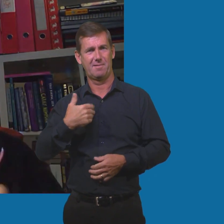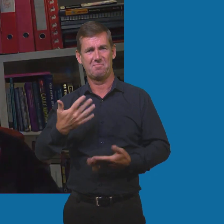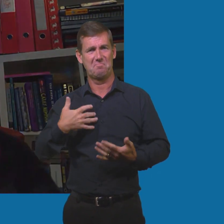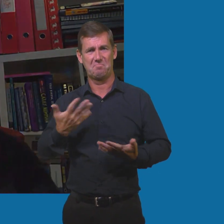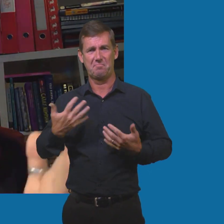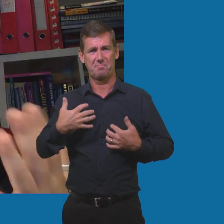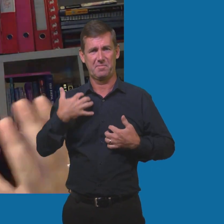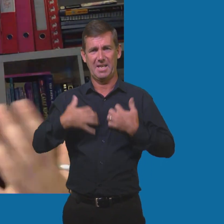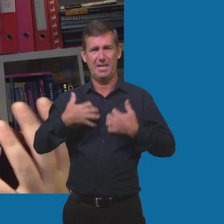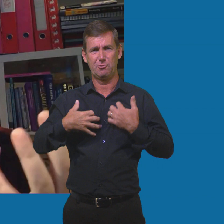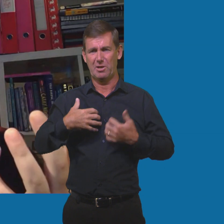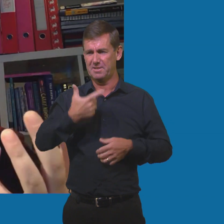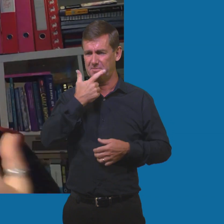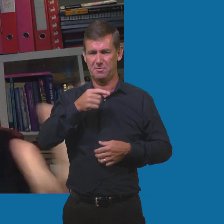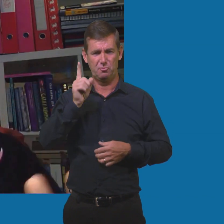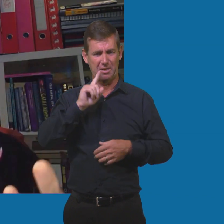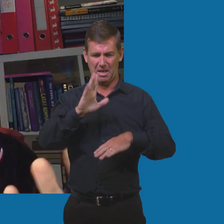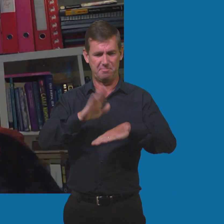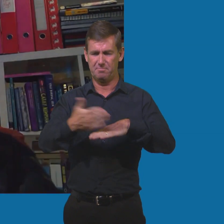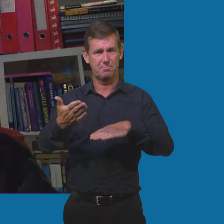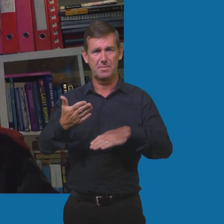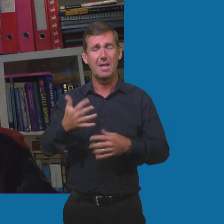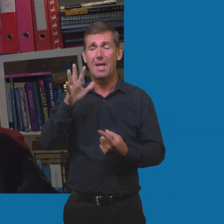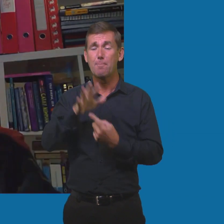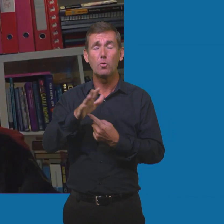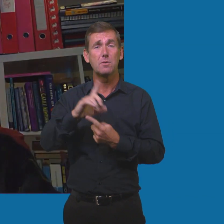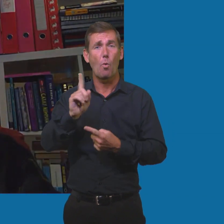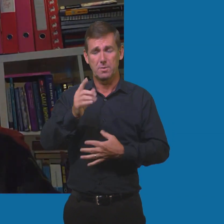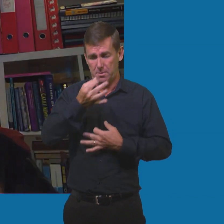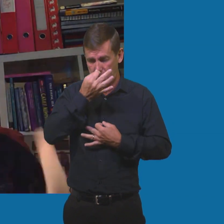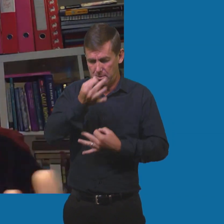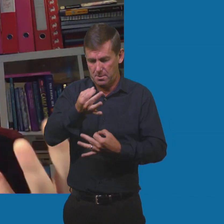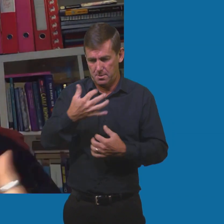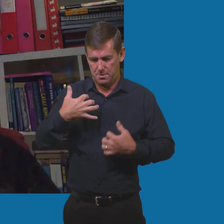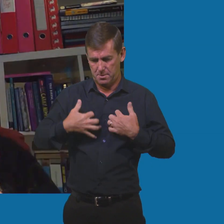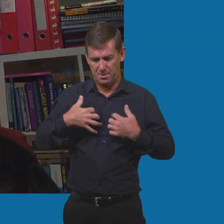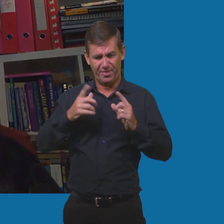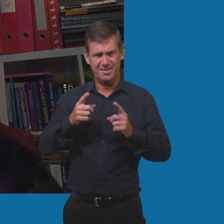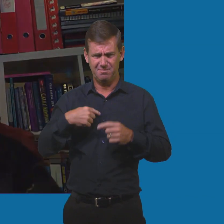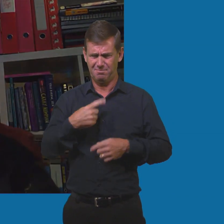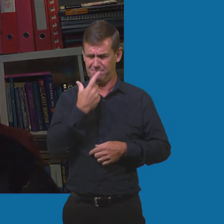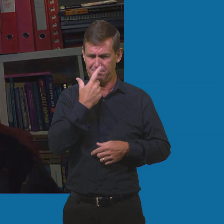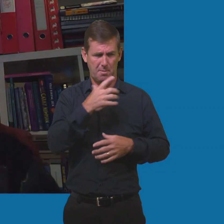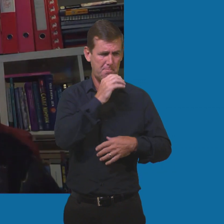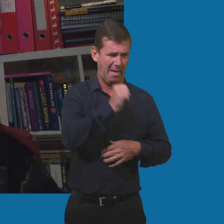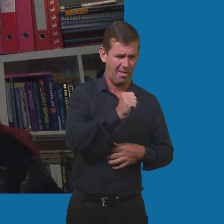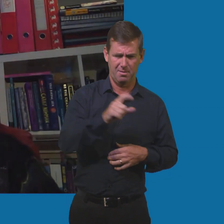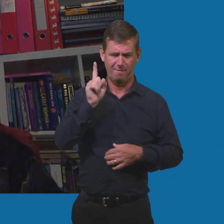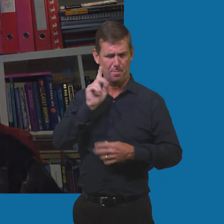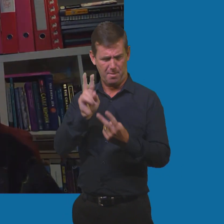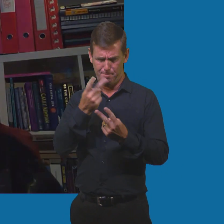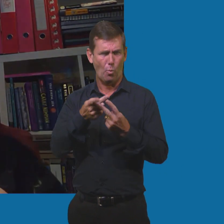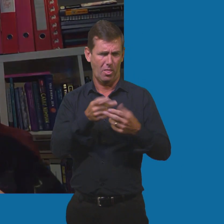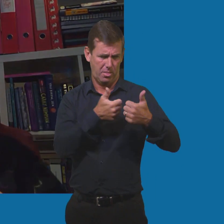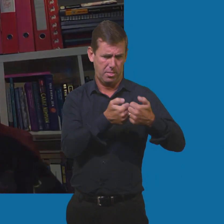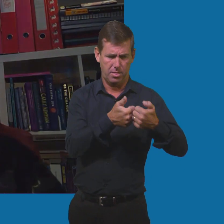of the person I'm dating. It's more whether or not I'm attracted to them. And I've had relationships with male and female partners. And